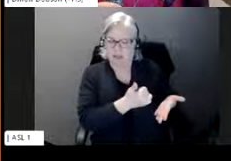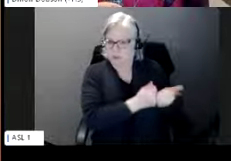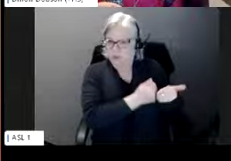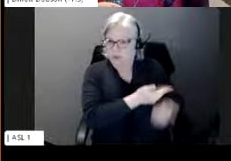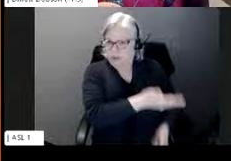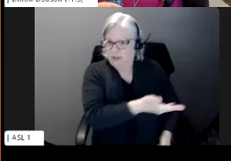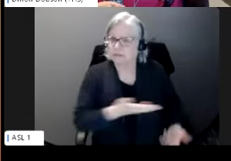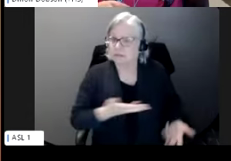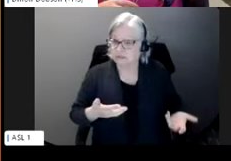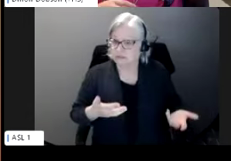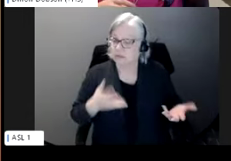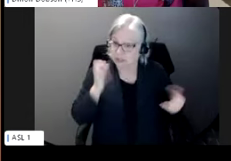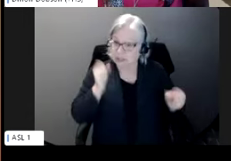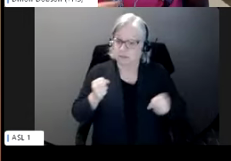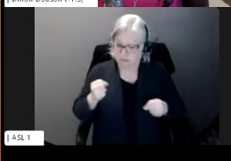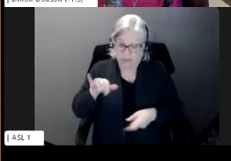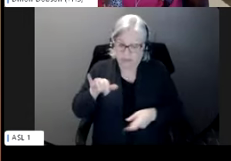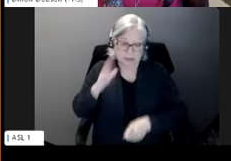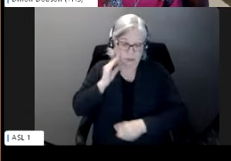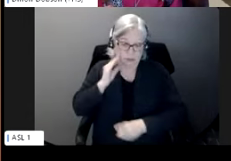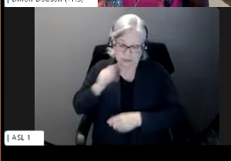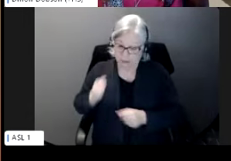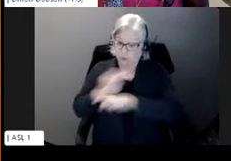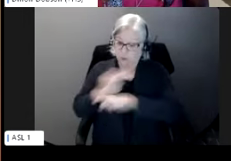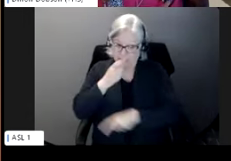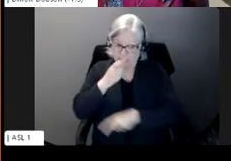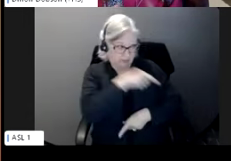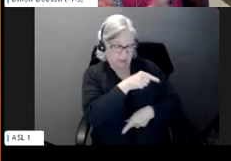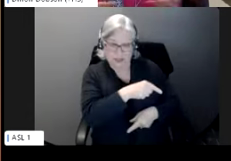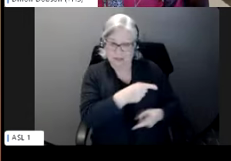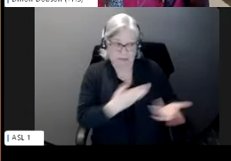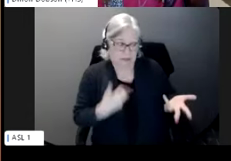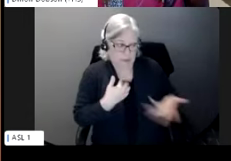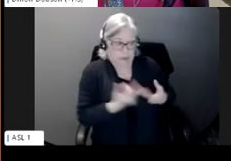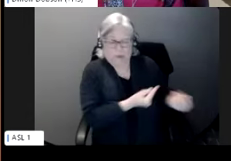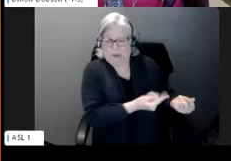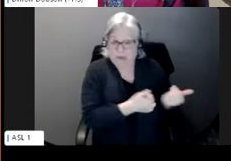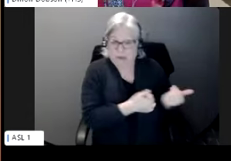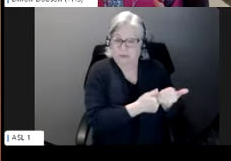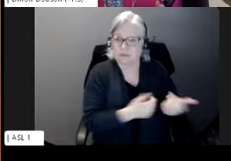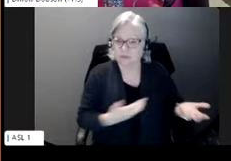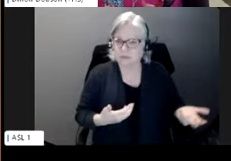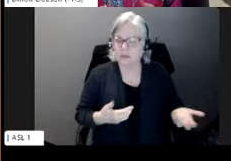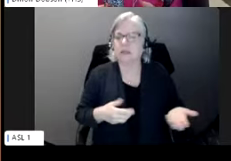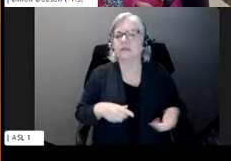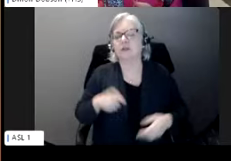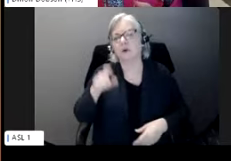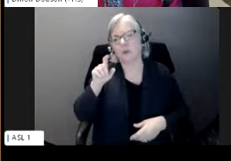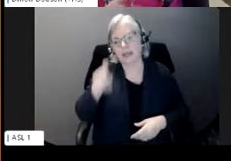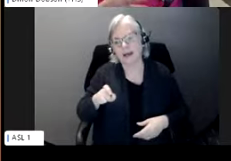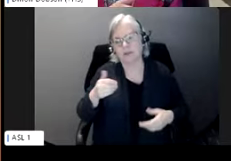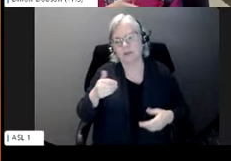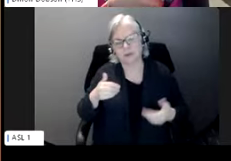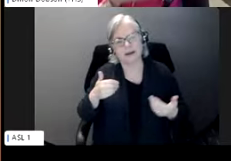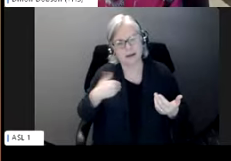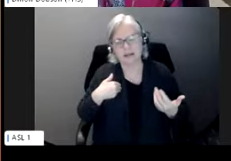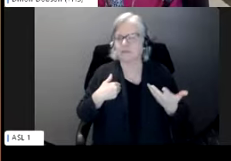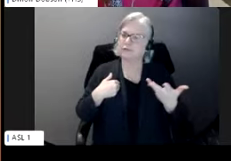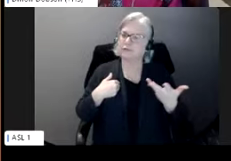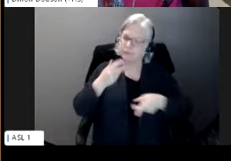So we to provide holistic treatment and care for our clients, we actually have to adopt a trans-species perspective because this will ensure